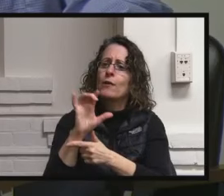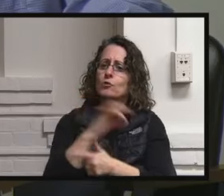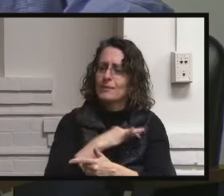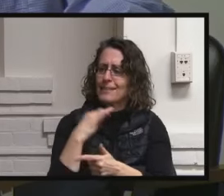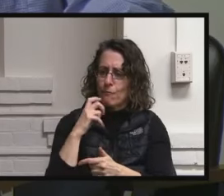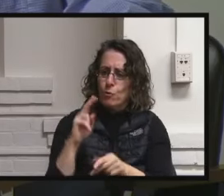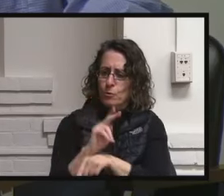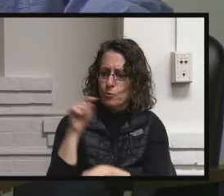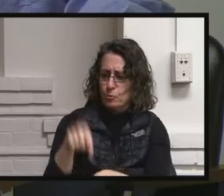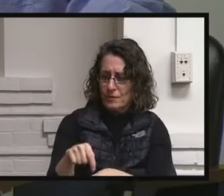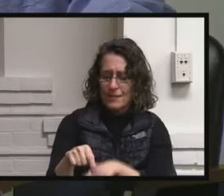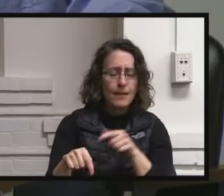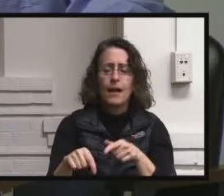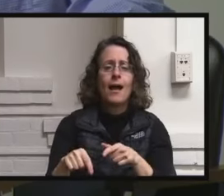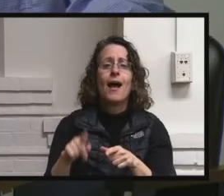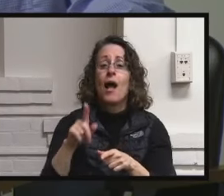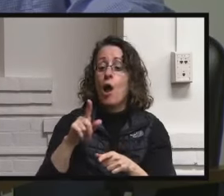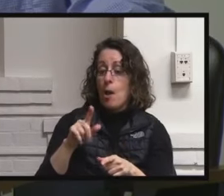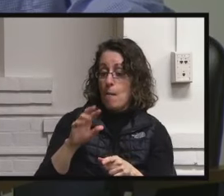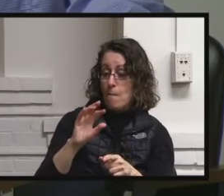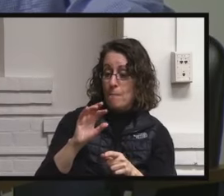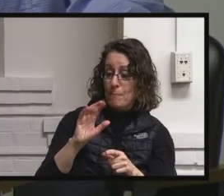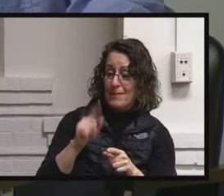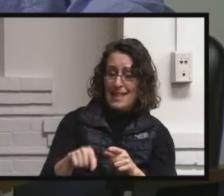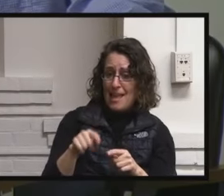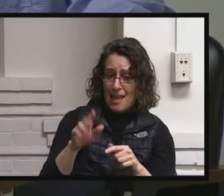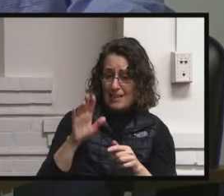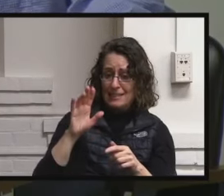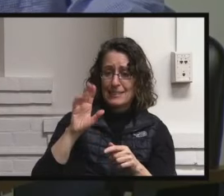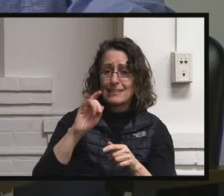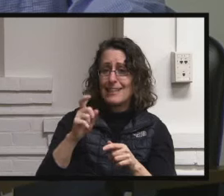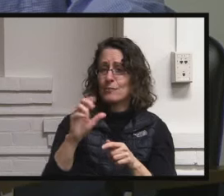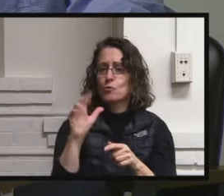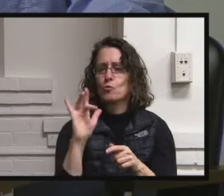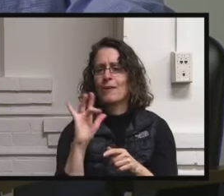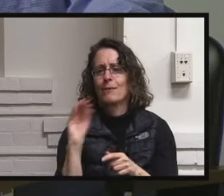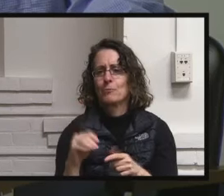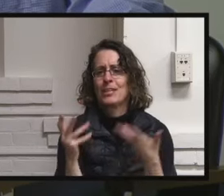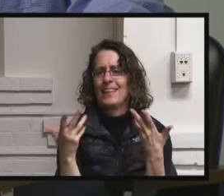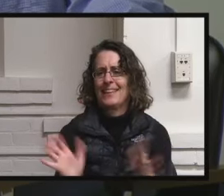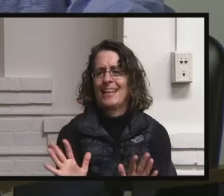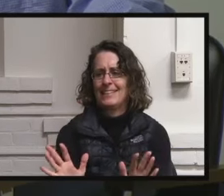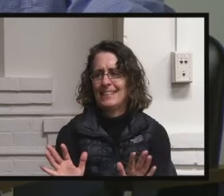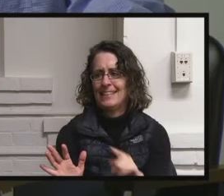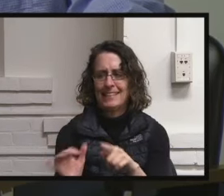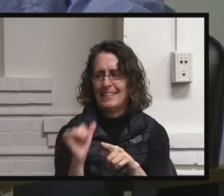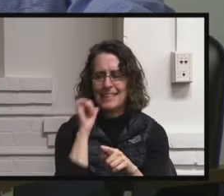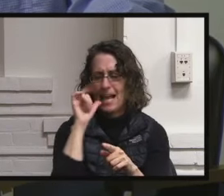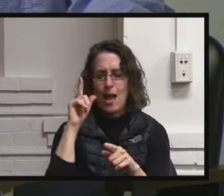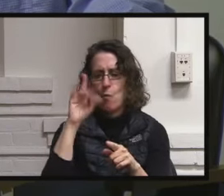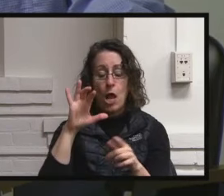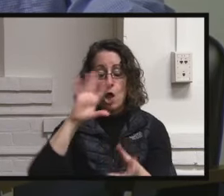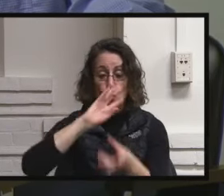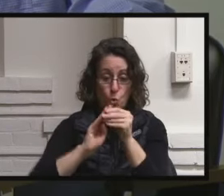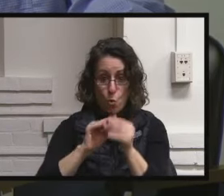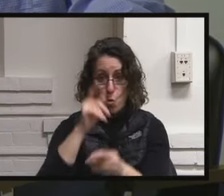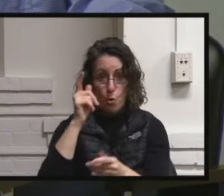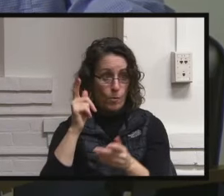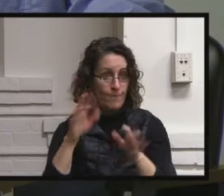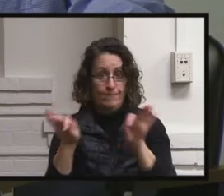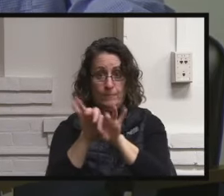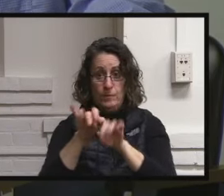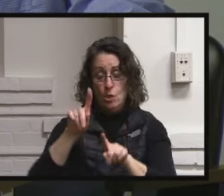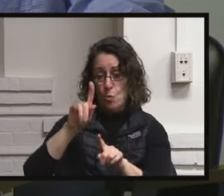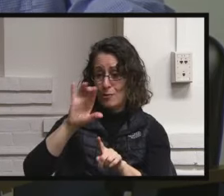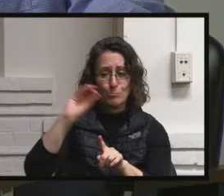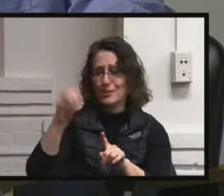rate for a period of 10 years. The valuation of that business personal property will be set and fixed over the lifetime of this